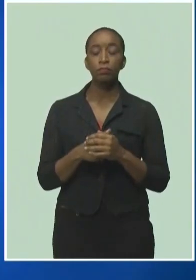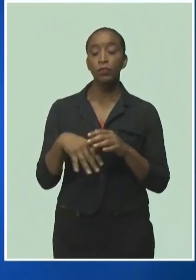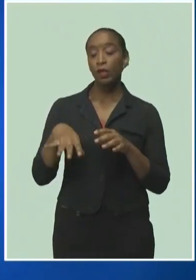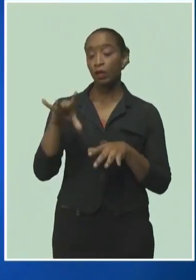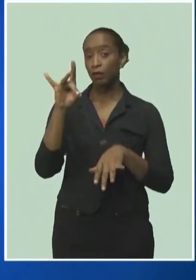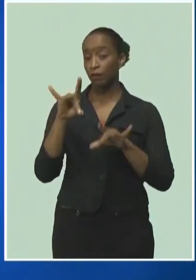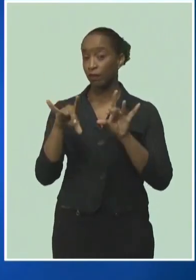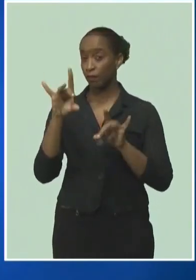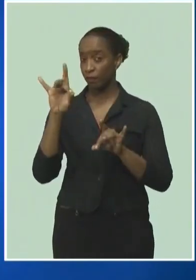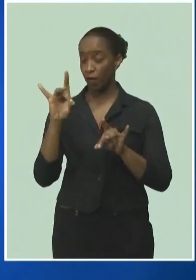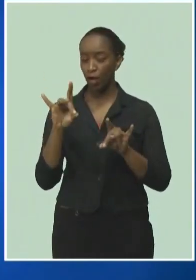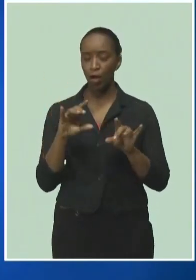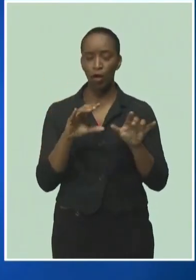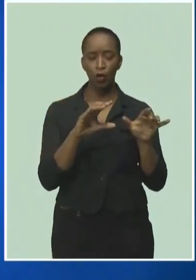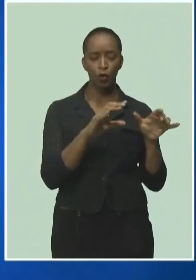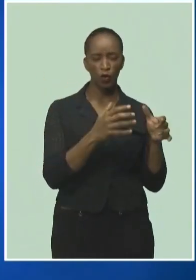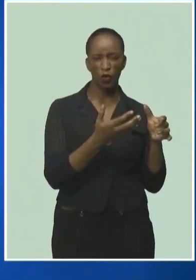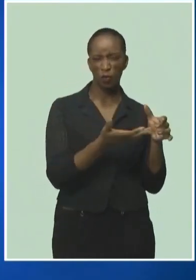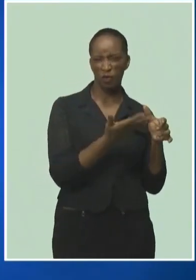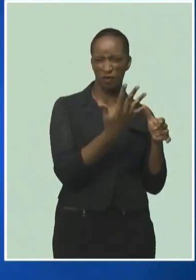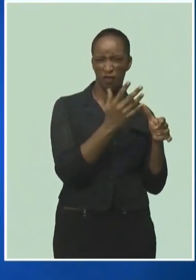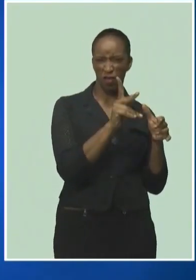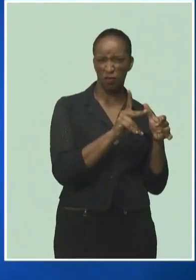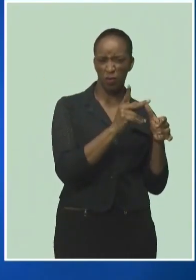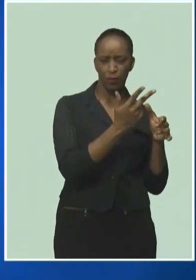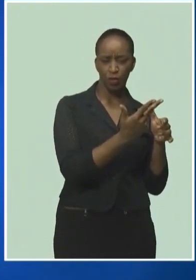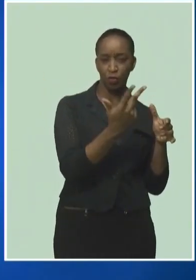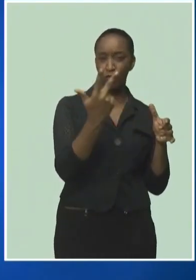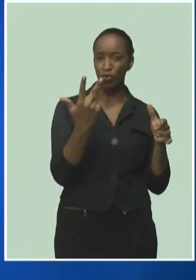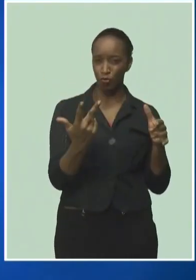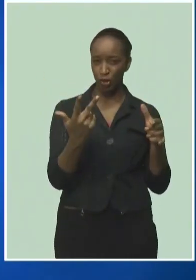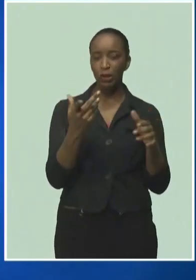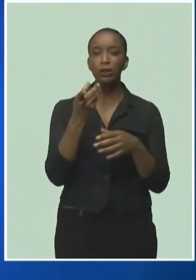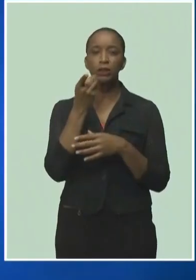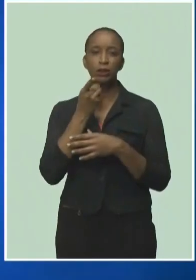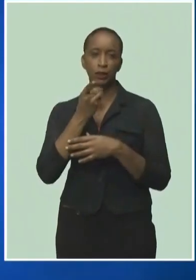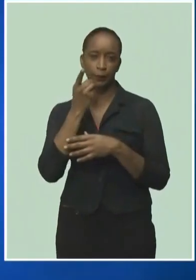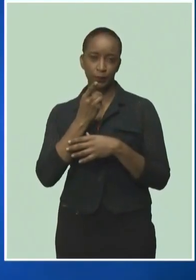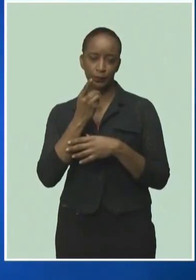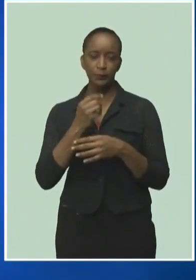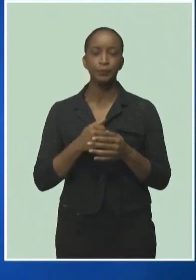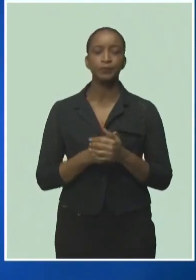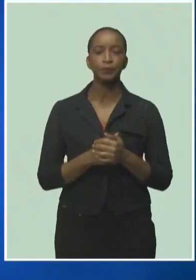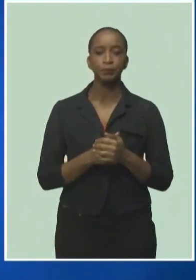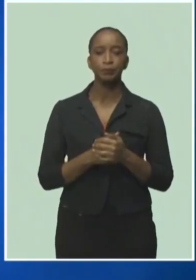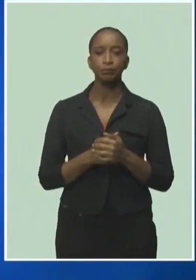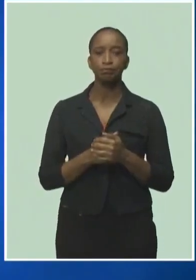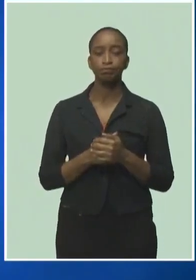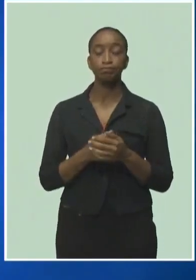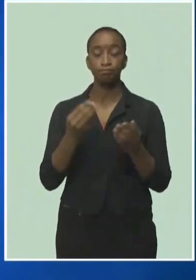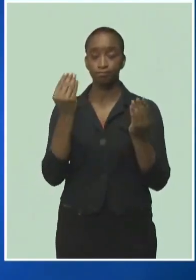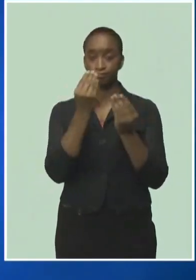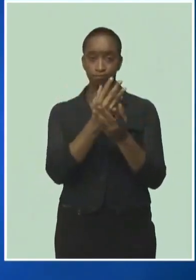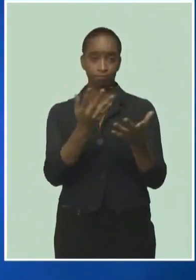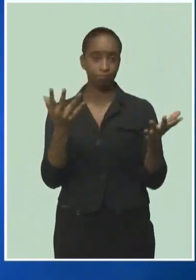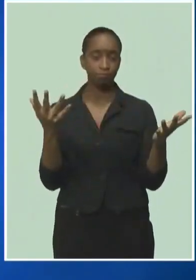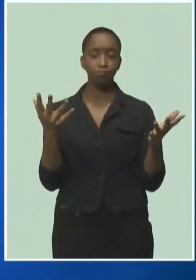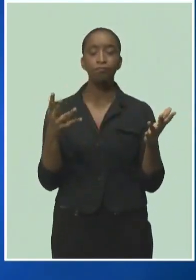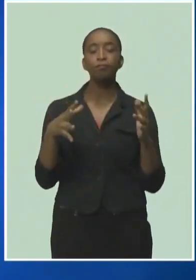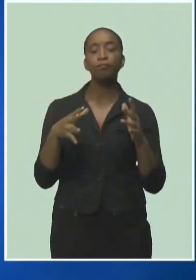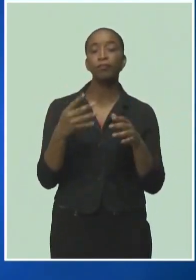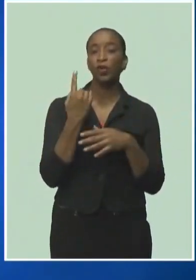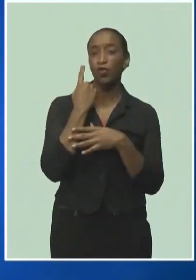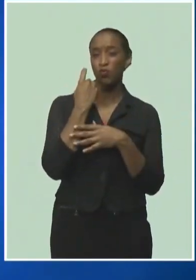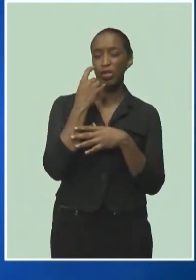diabetic. That's Betty Aline, second vice president of the Diabetes and Hypertension Association. She was talking about the latest